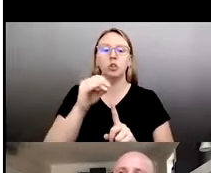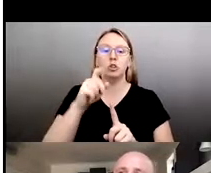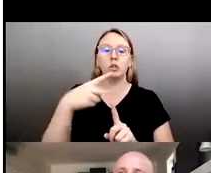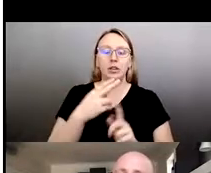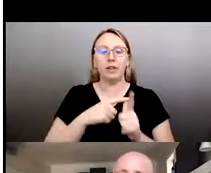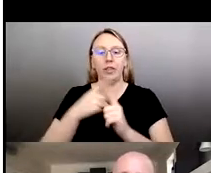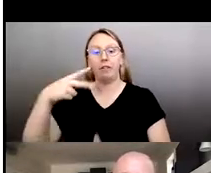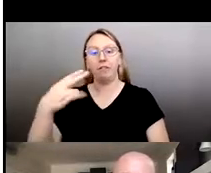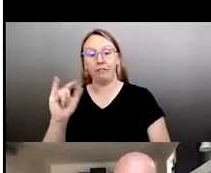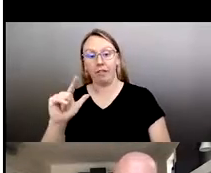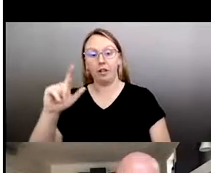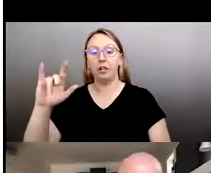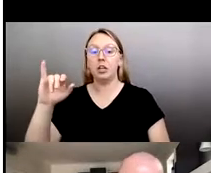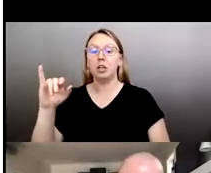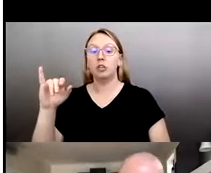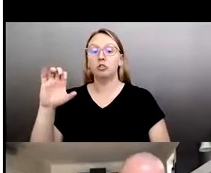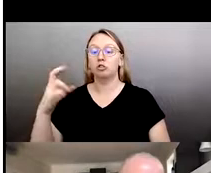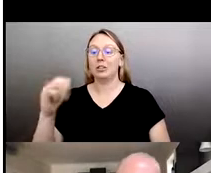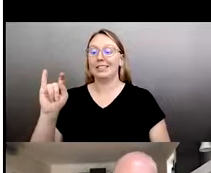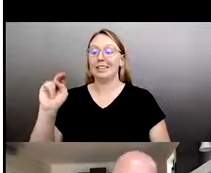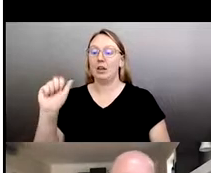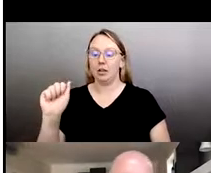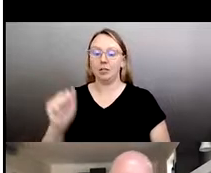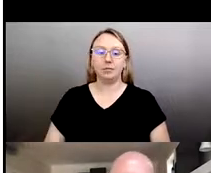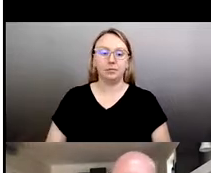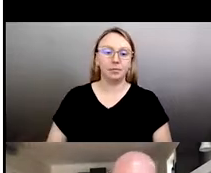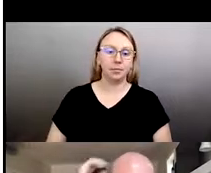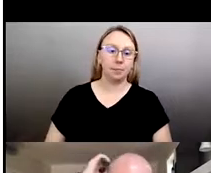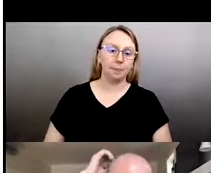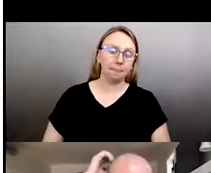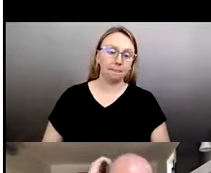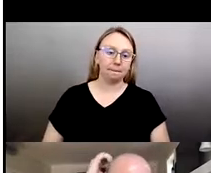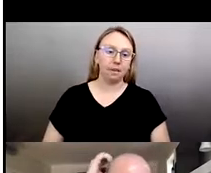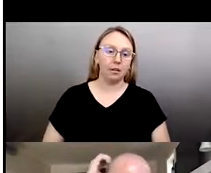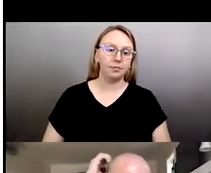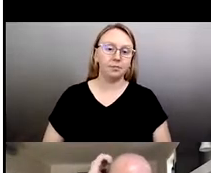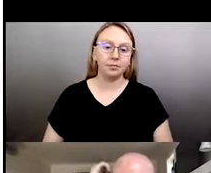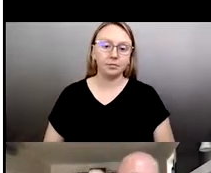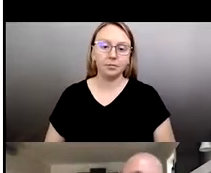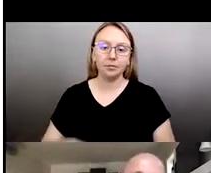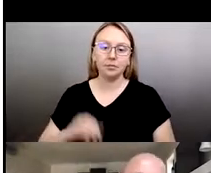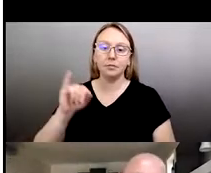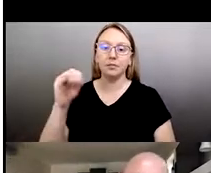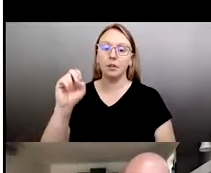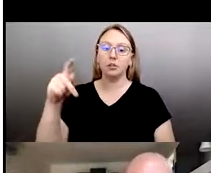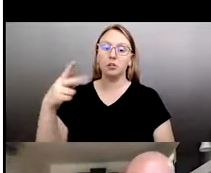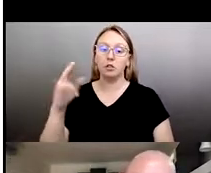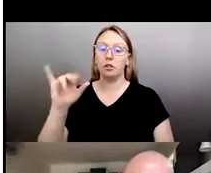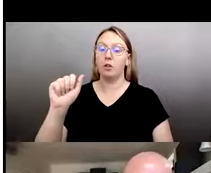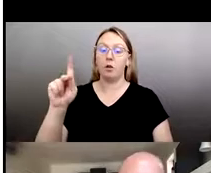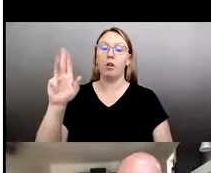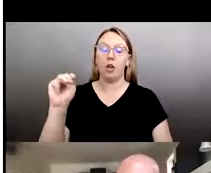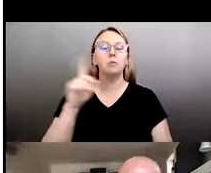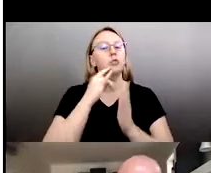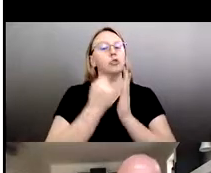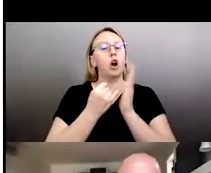Phil Hansen and Christina Ramberg. So Joseph Yocum was a really interesting artist who started drawing in his 70s after he claimed